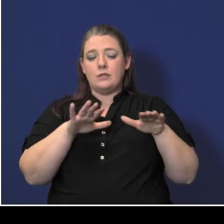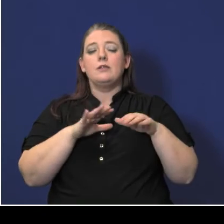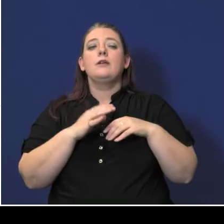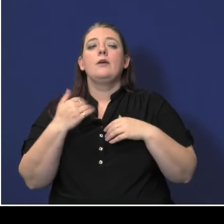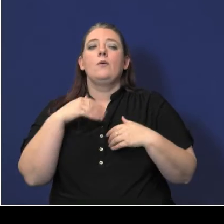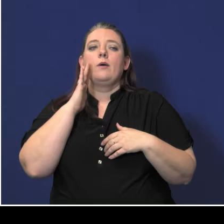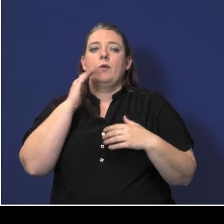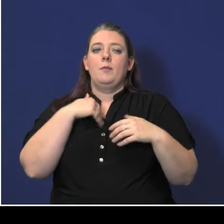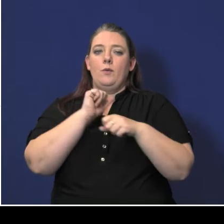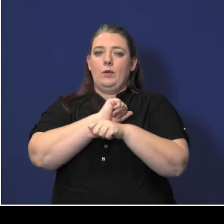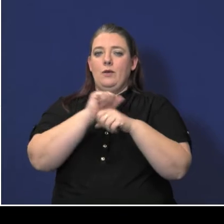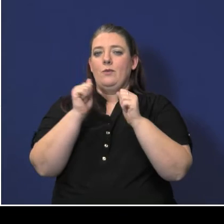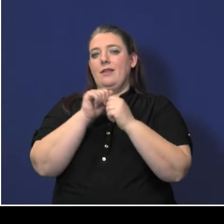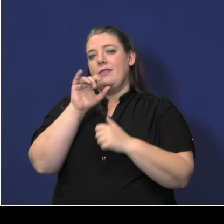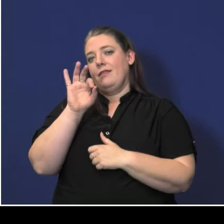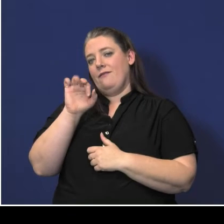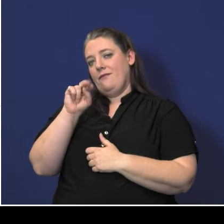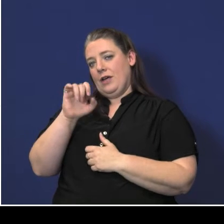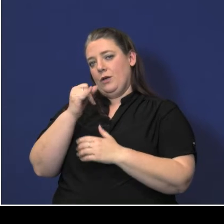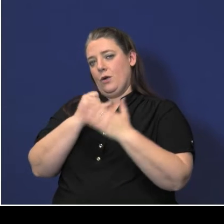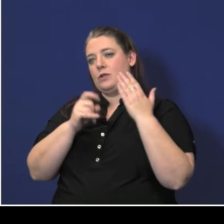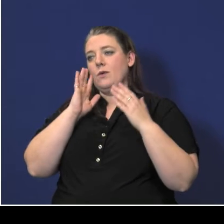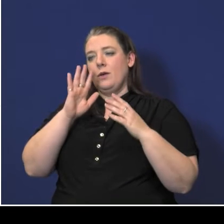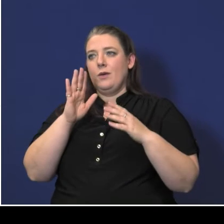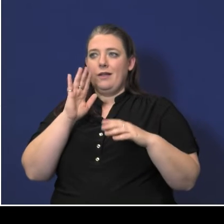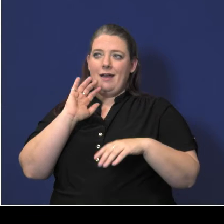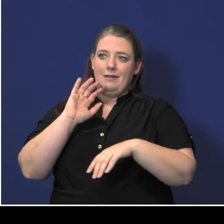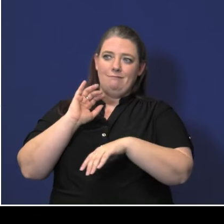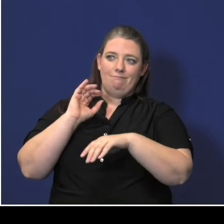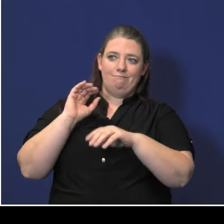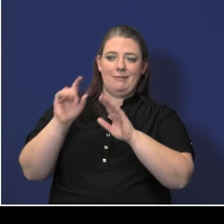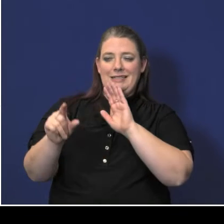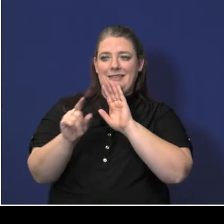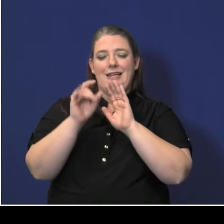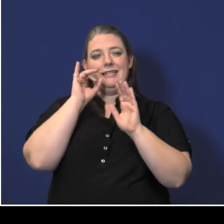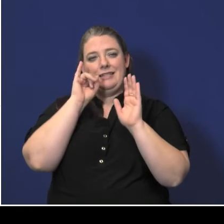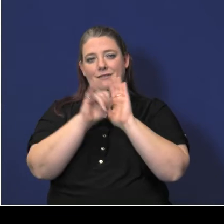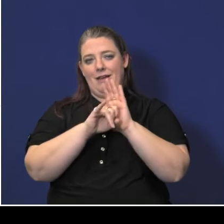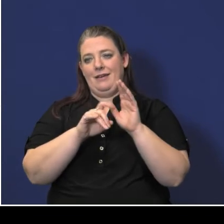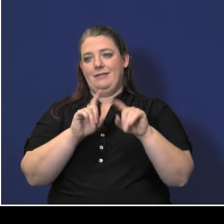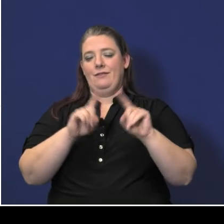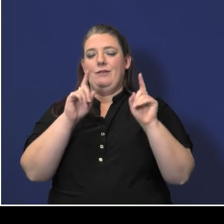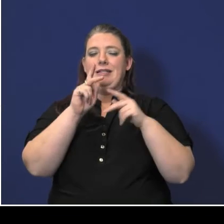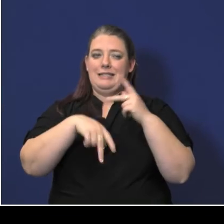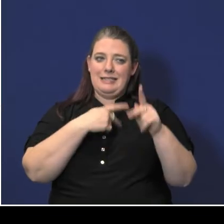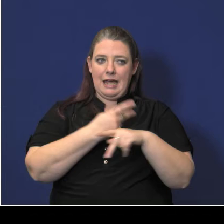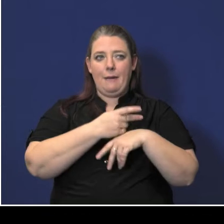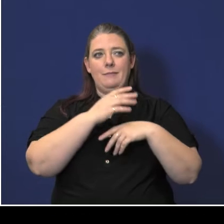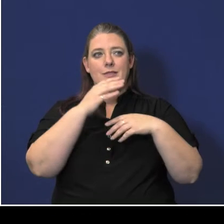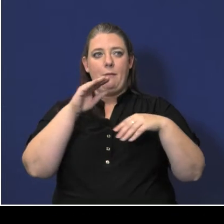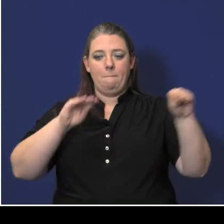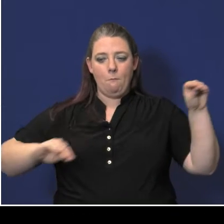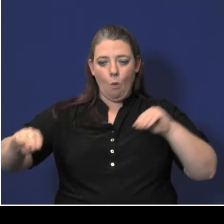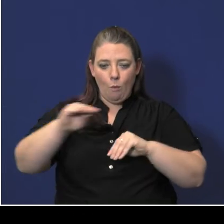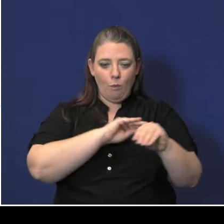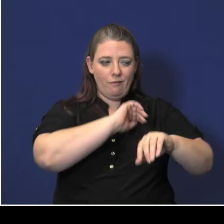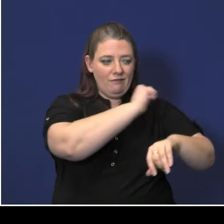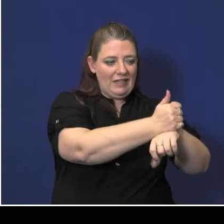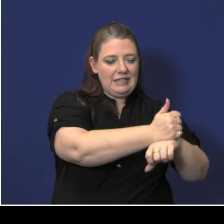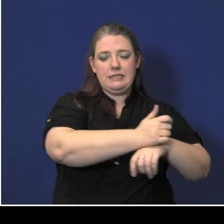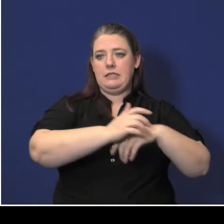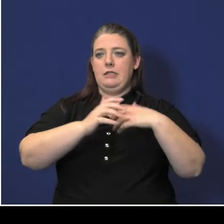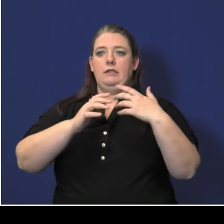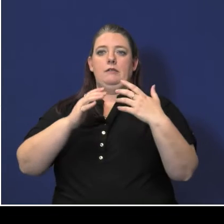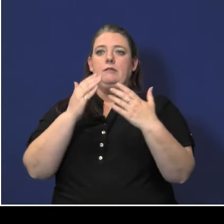have subsequent meetings where we identify a desired quantity, type, sizes, different displays, mobile, fixed, and some that